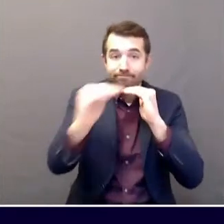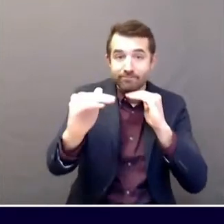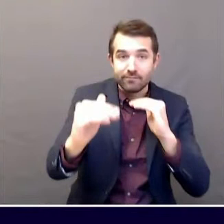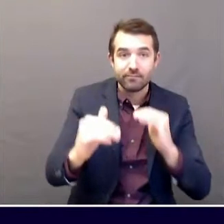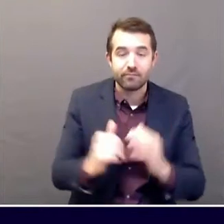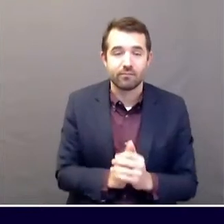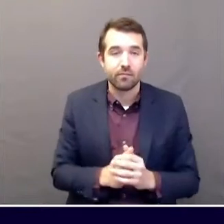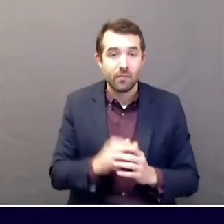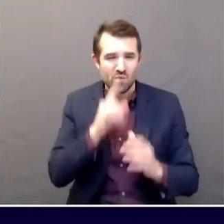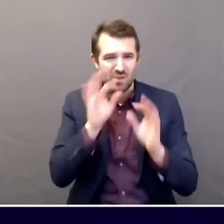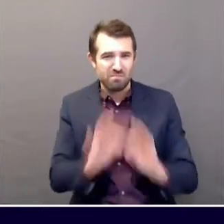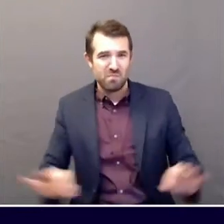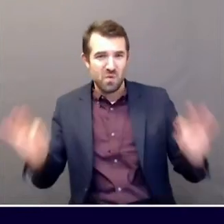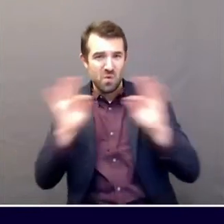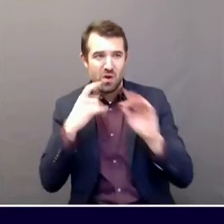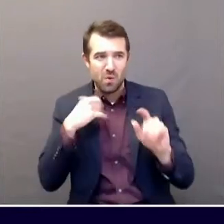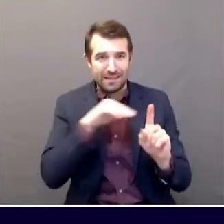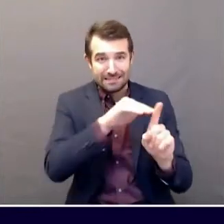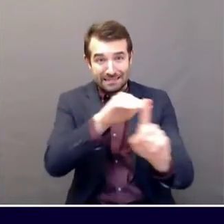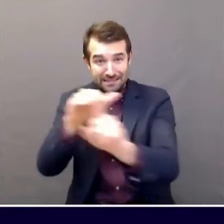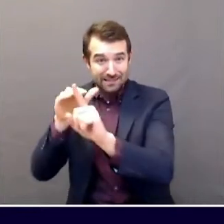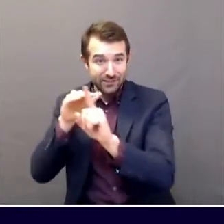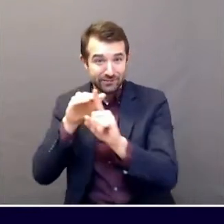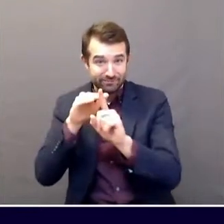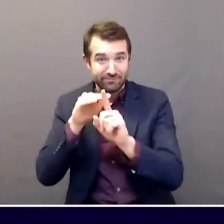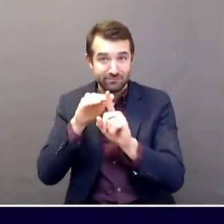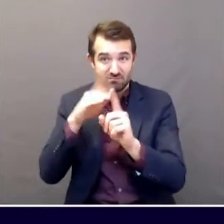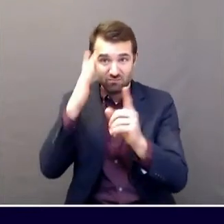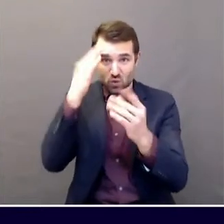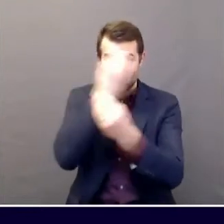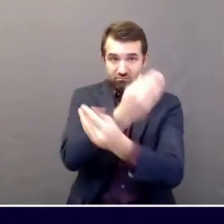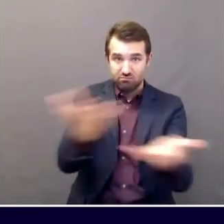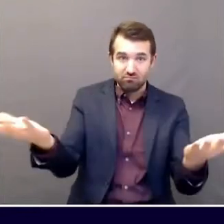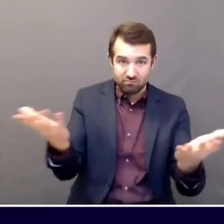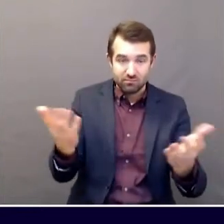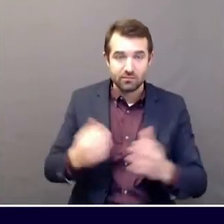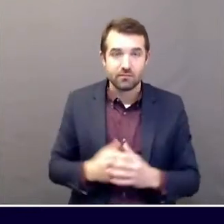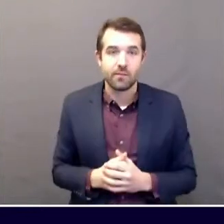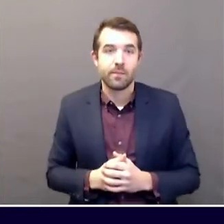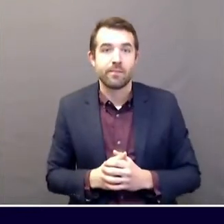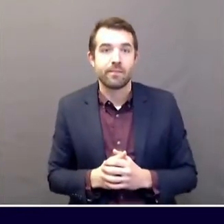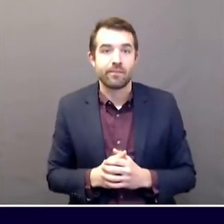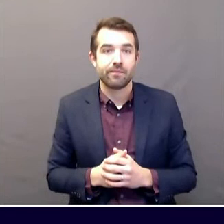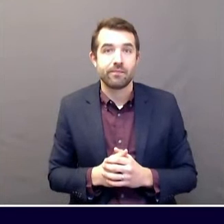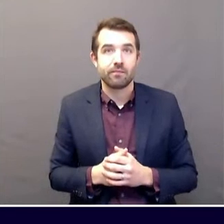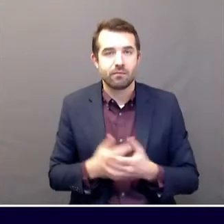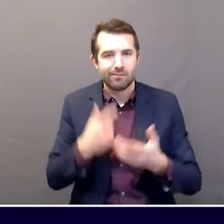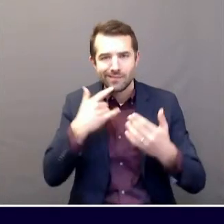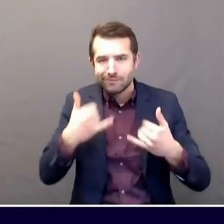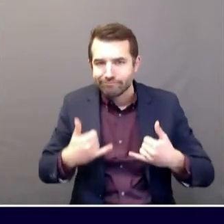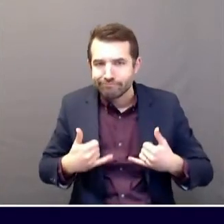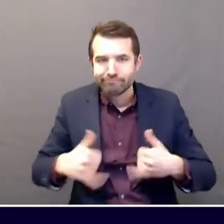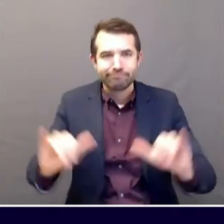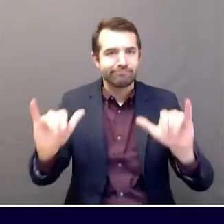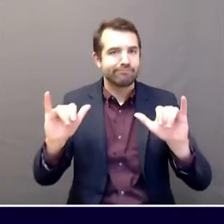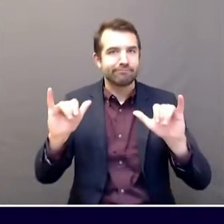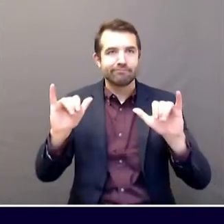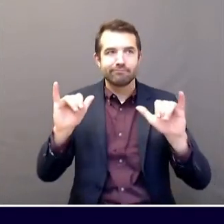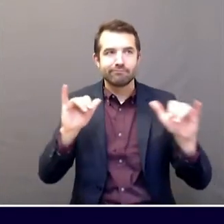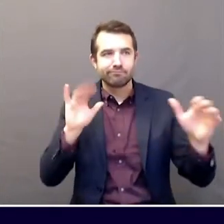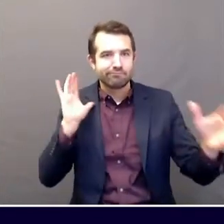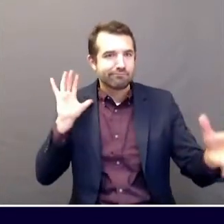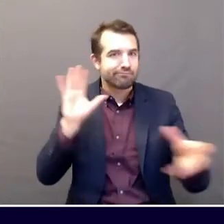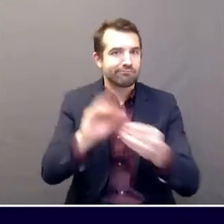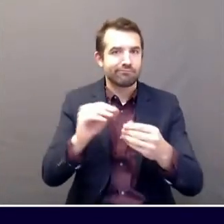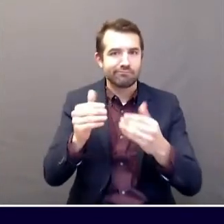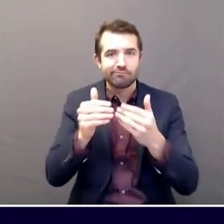bear in mind that even with this increase over the next couple of weeks, we will still only receive enough